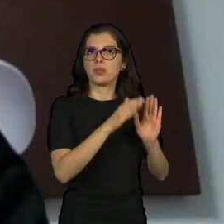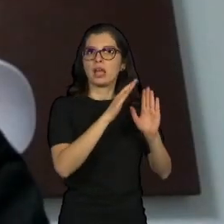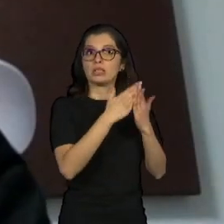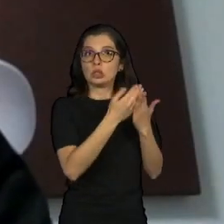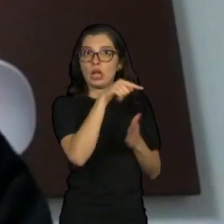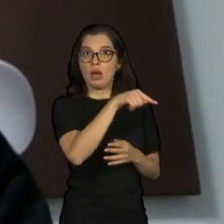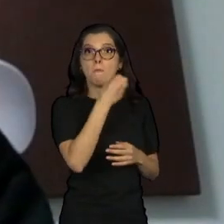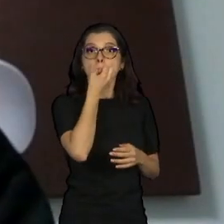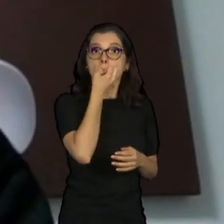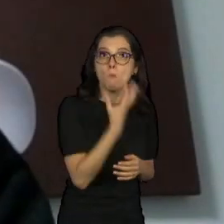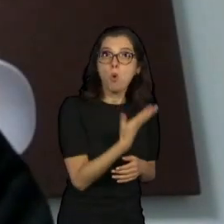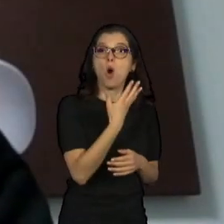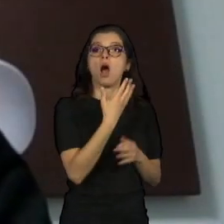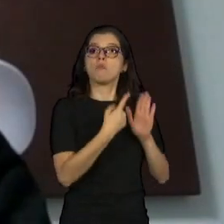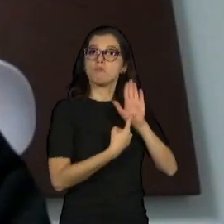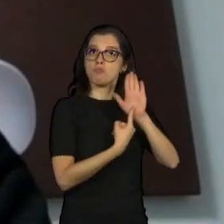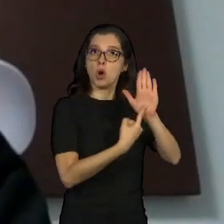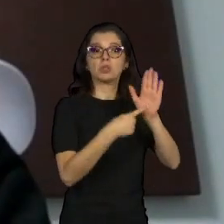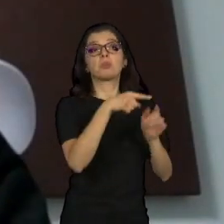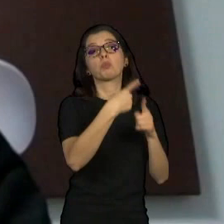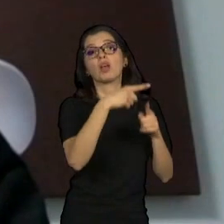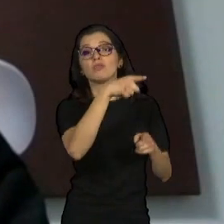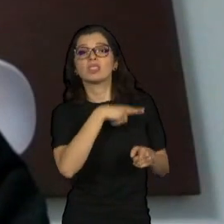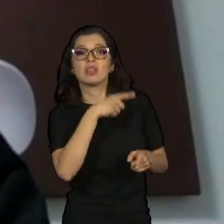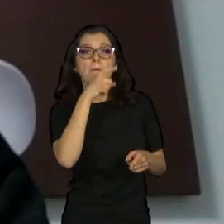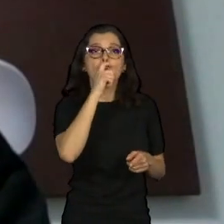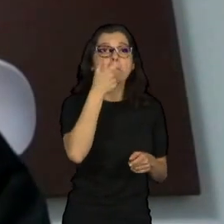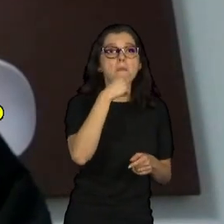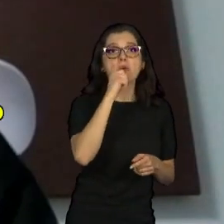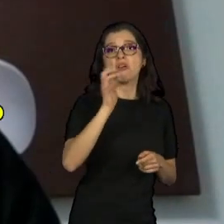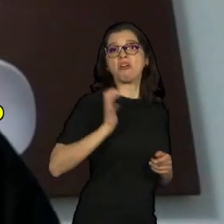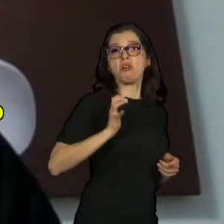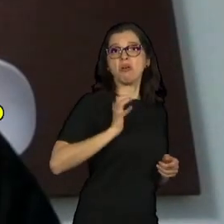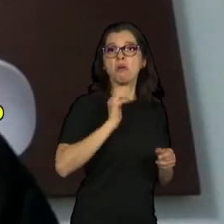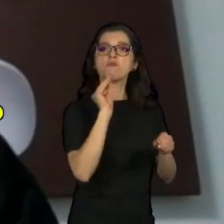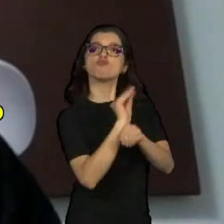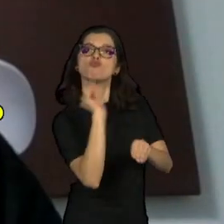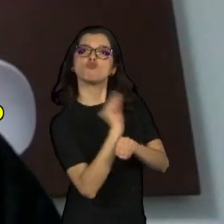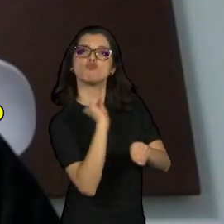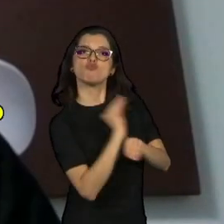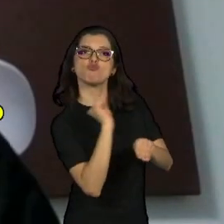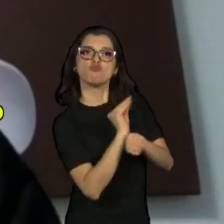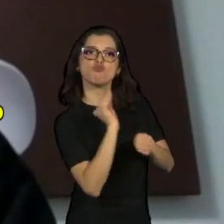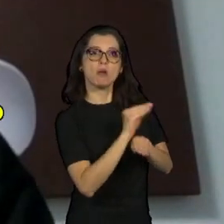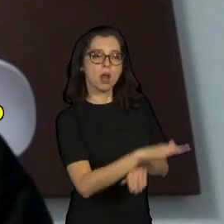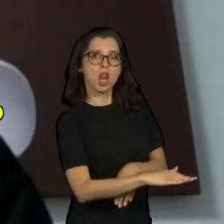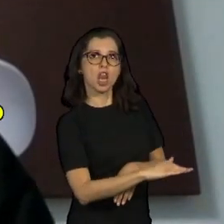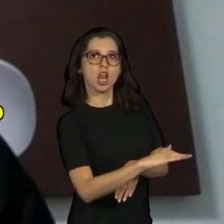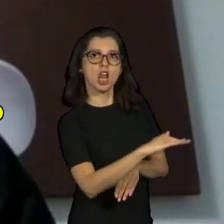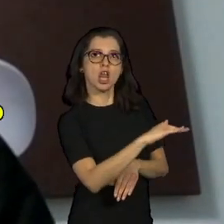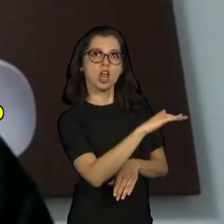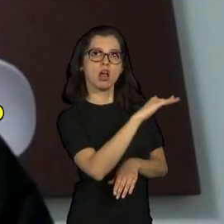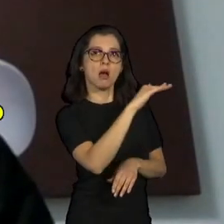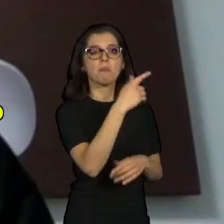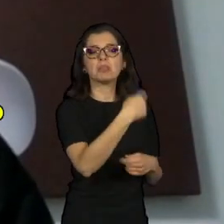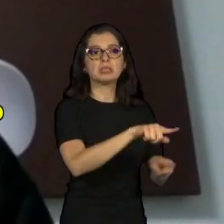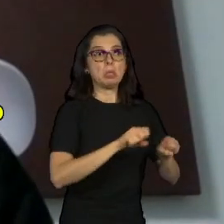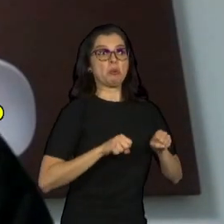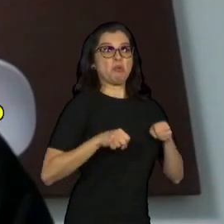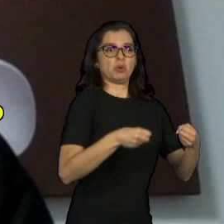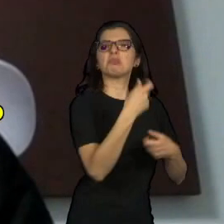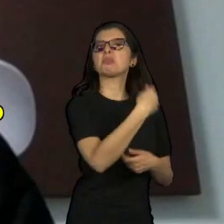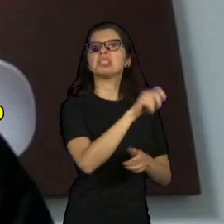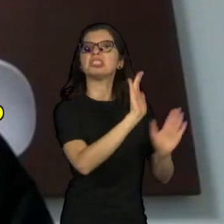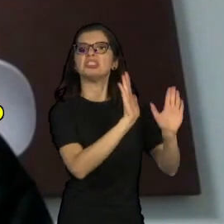schools, presumably, was the result of you having parents who were rich. So basically, you go back to somebody's background